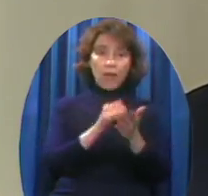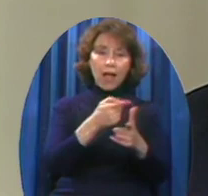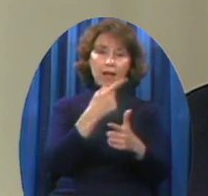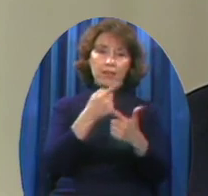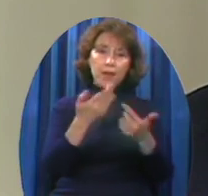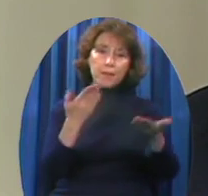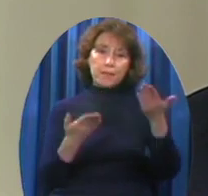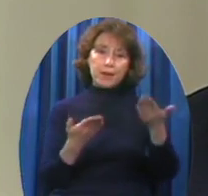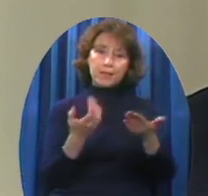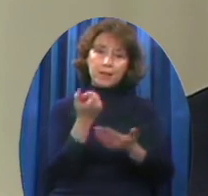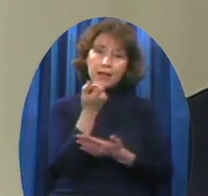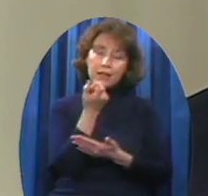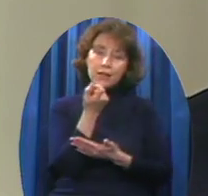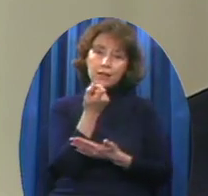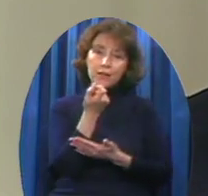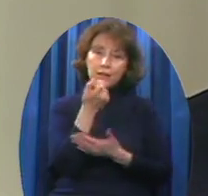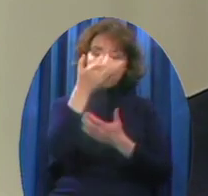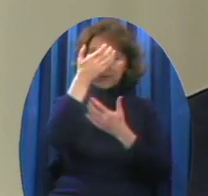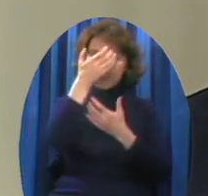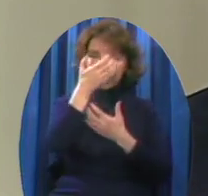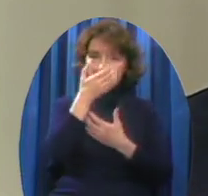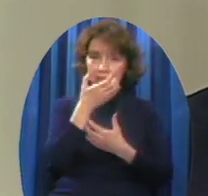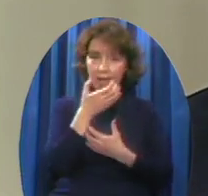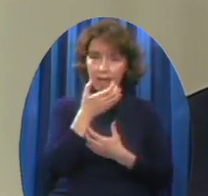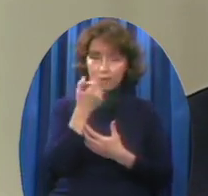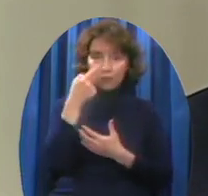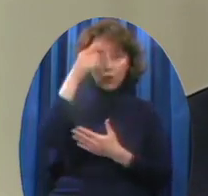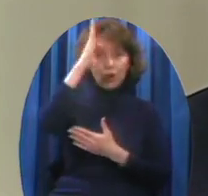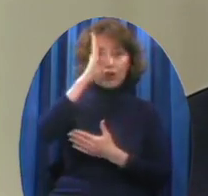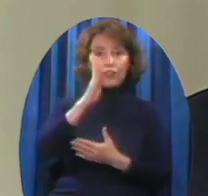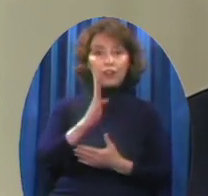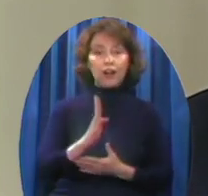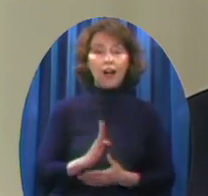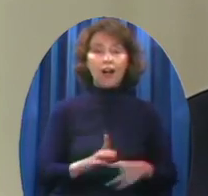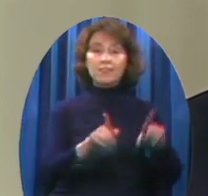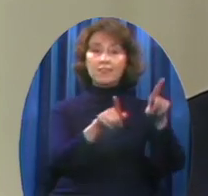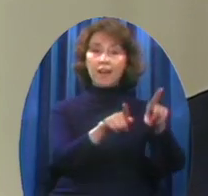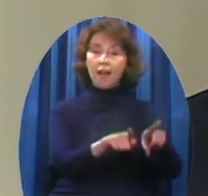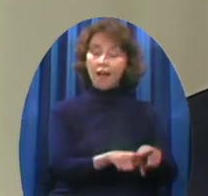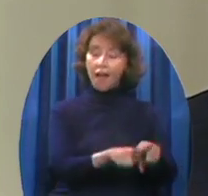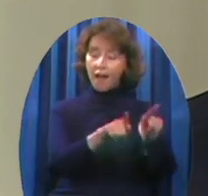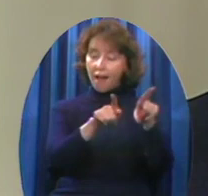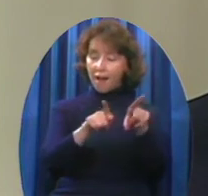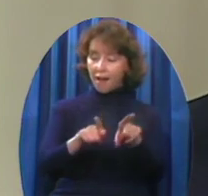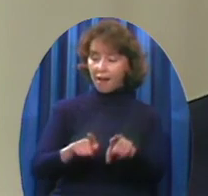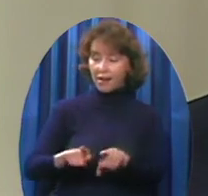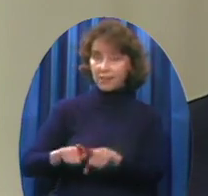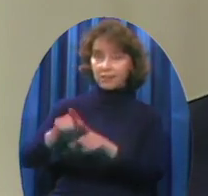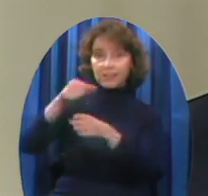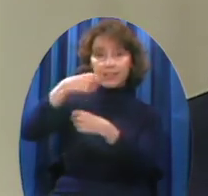have shone in His eye that day, as He made a